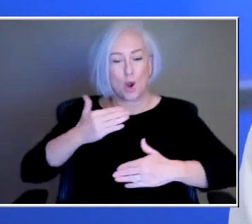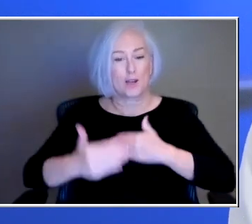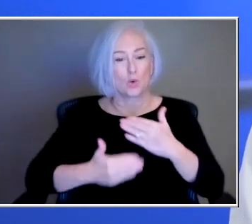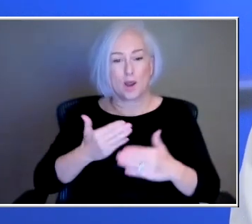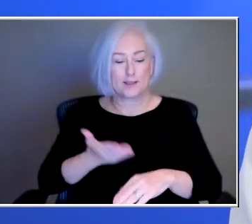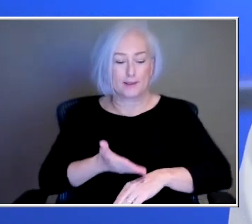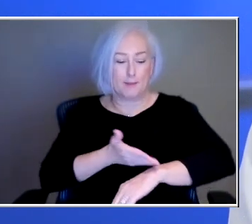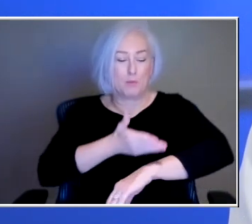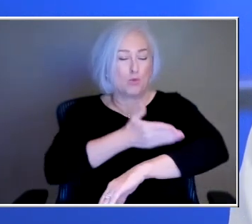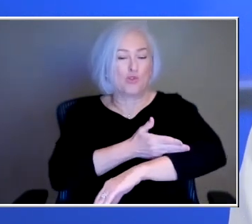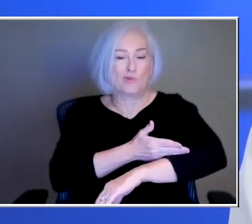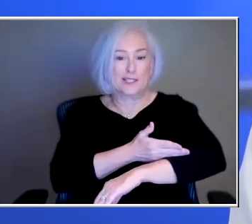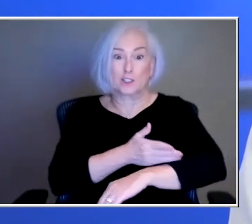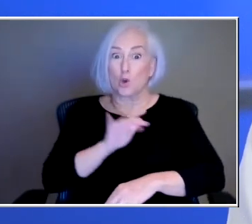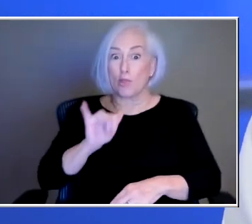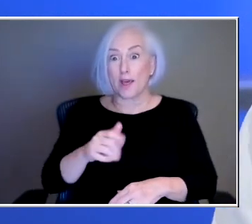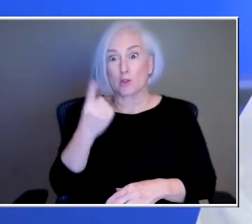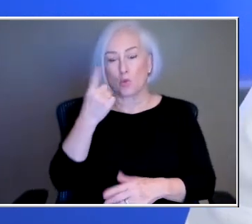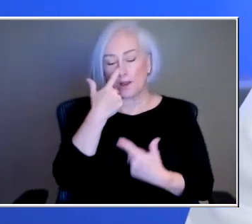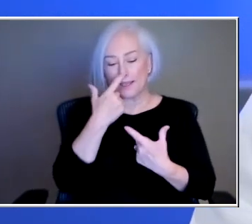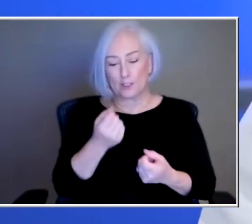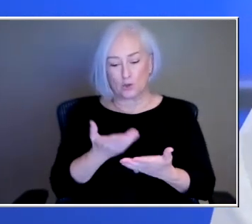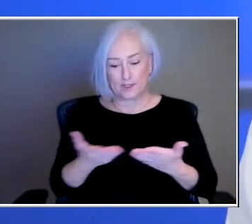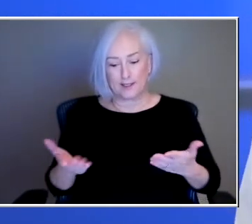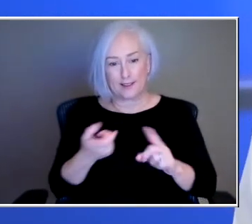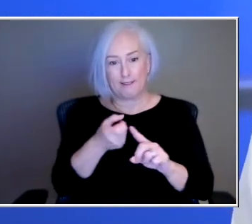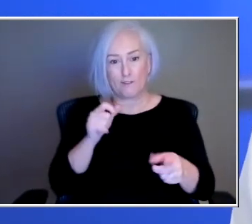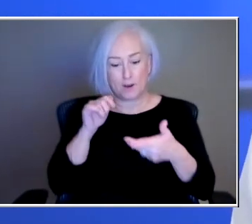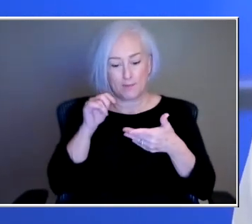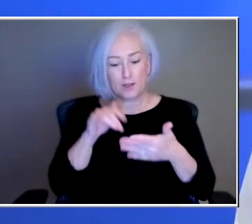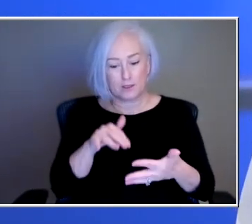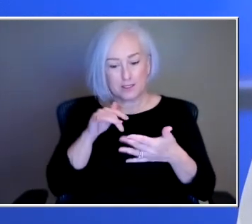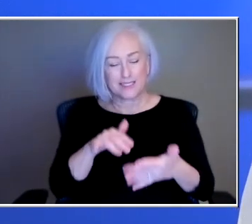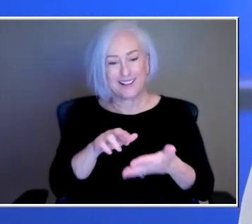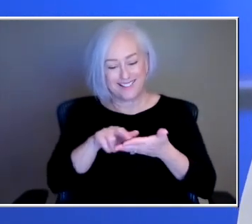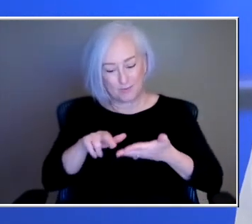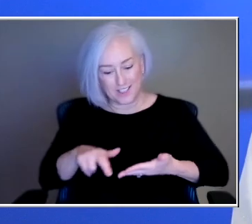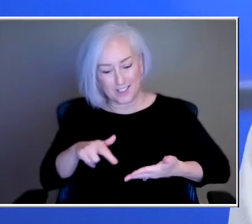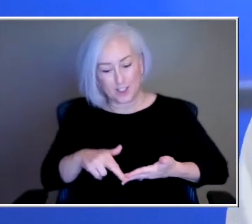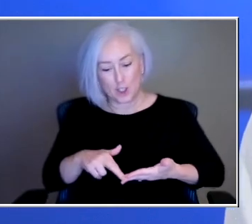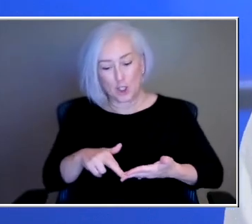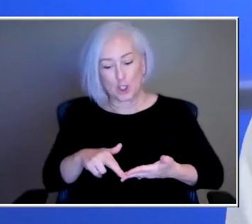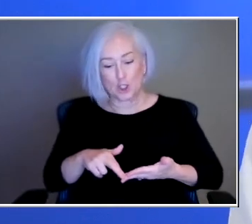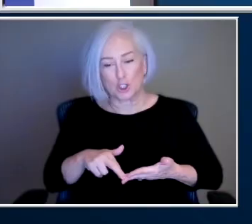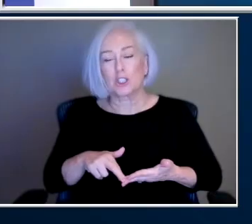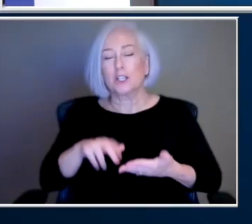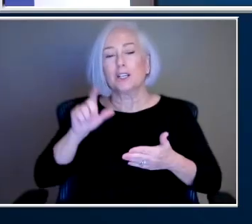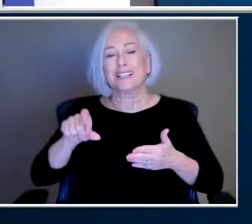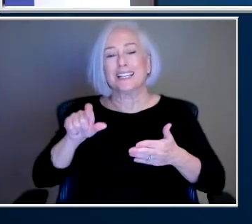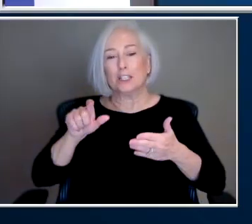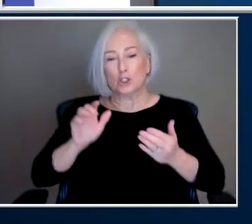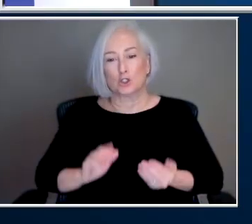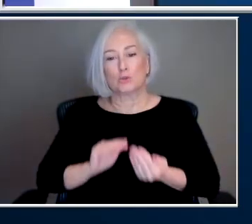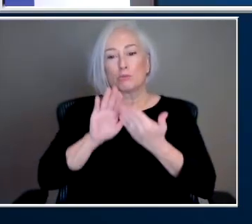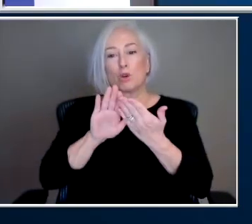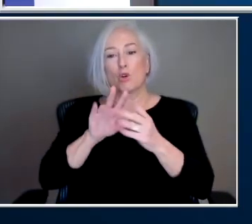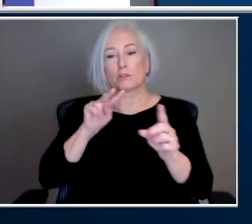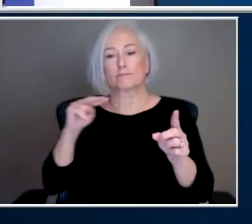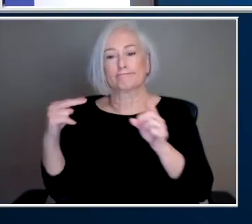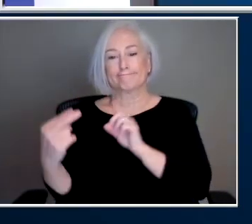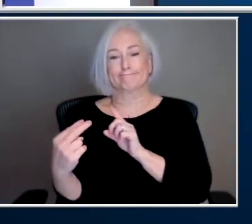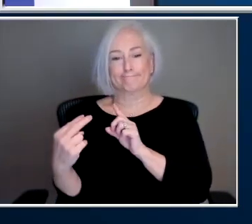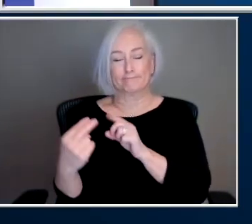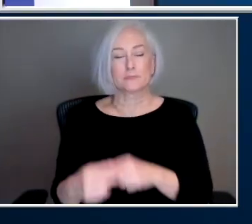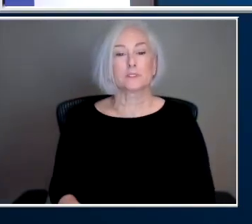think is really kind of, by sharing all of that, we've kind of figured out that we need to do this a little differently than we typically did. We have one more viewer question.